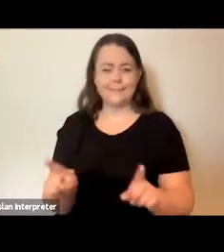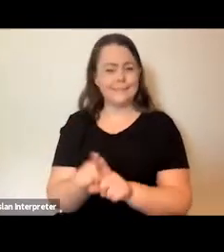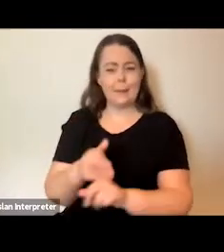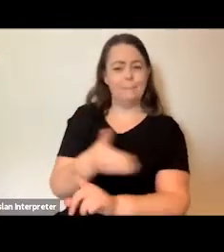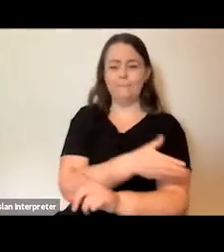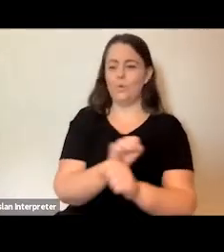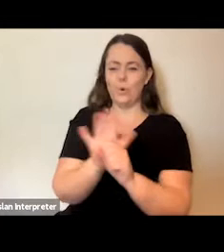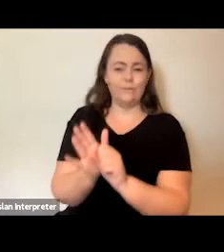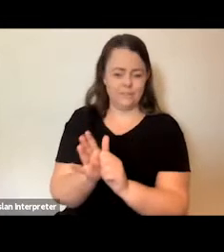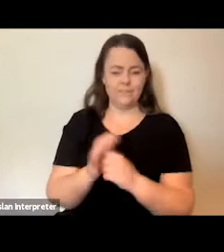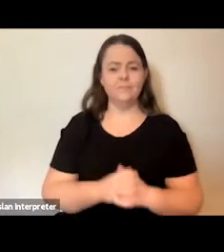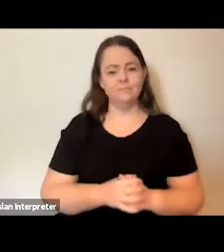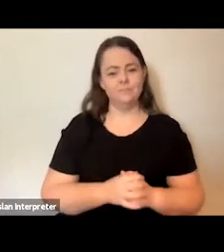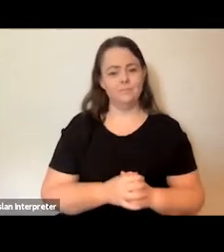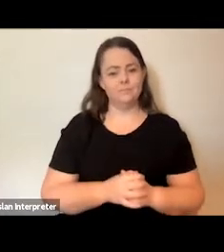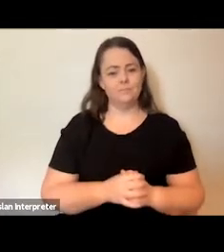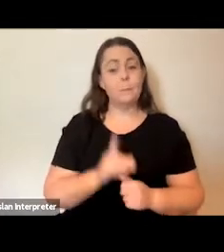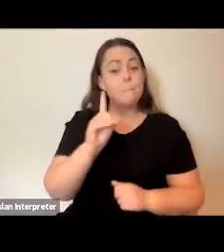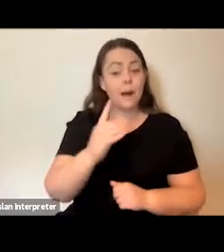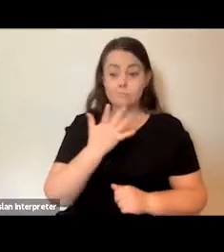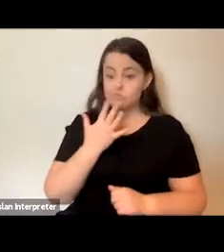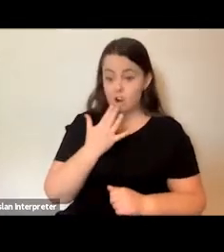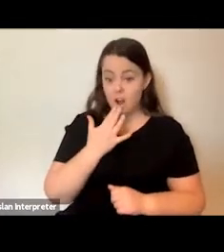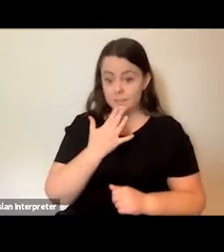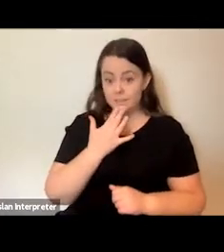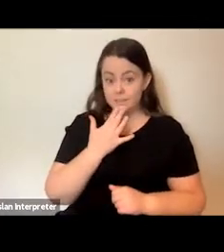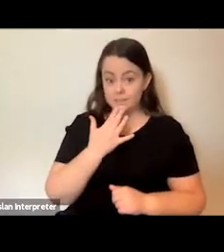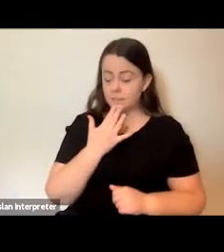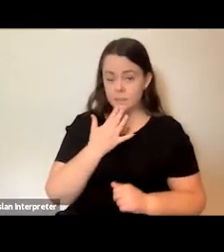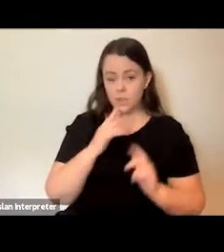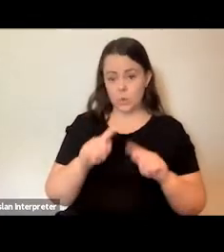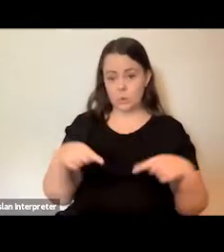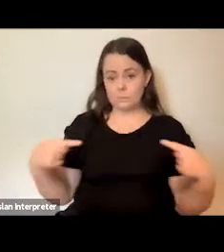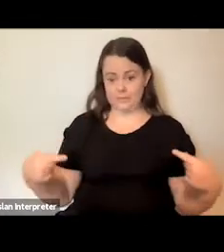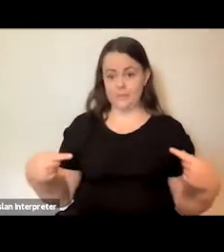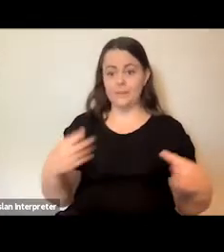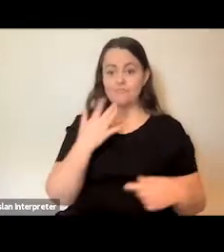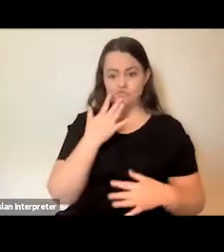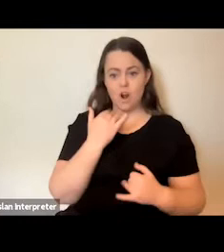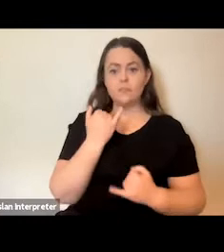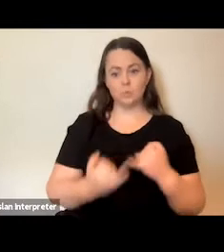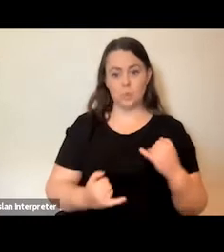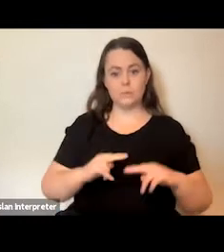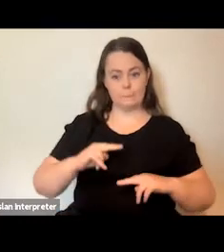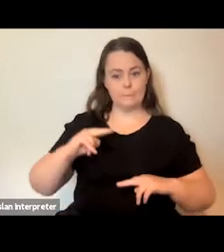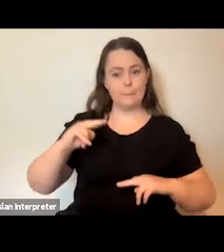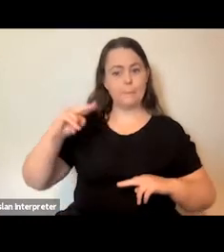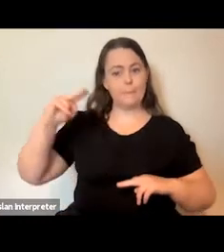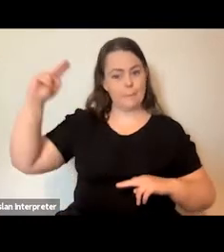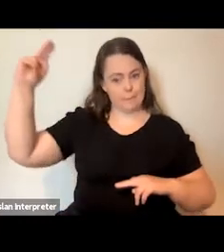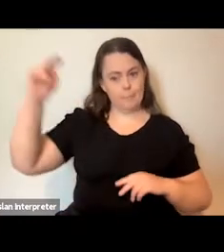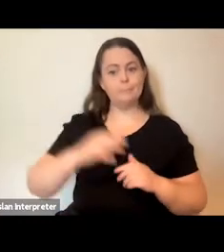pre-COVID. Exception to that is price. So the price for a point of heroin has continued to increase this year.